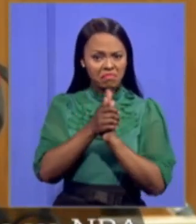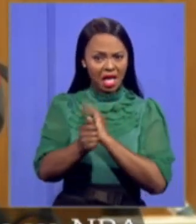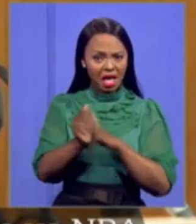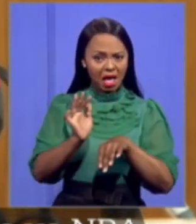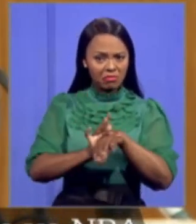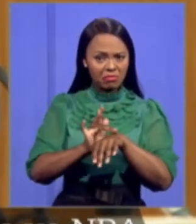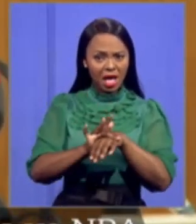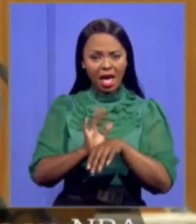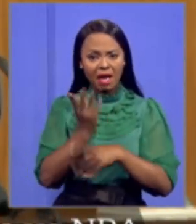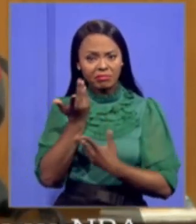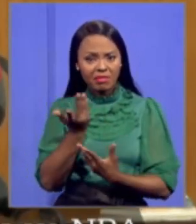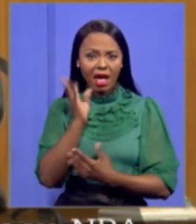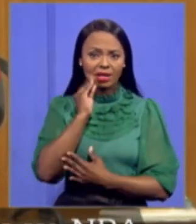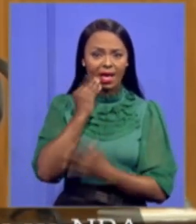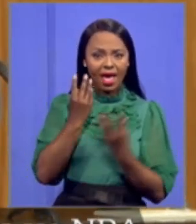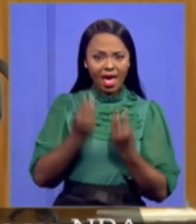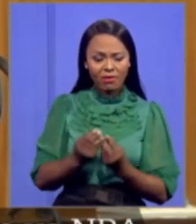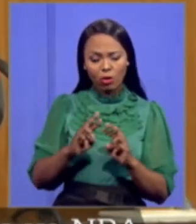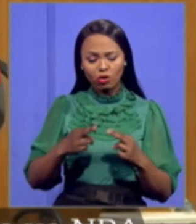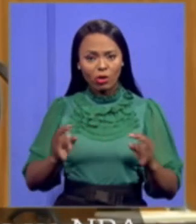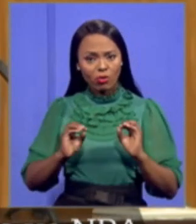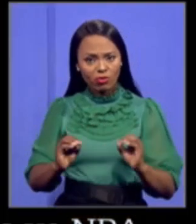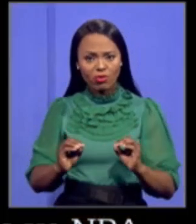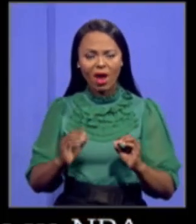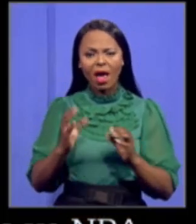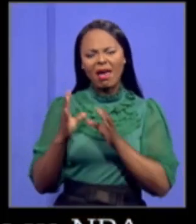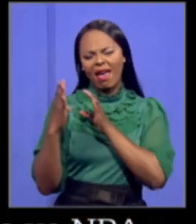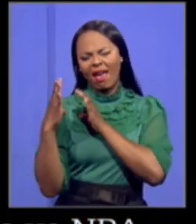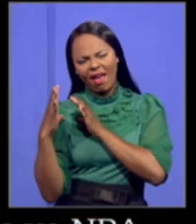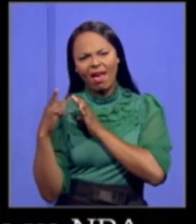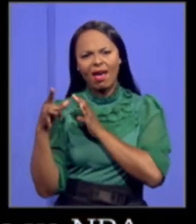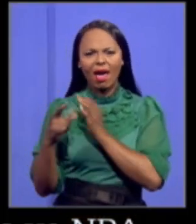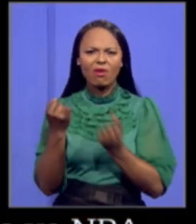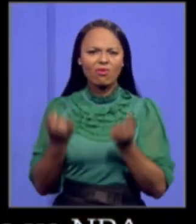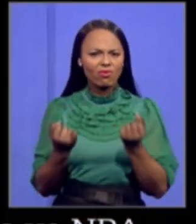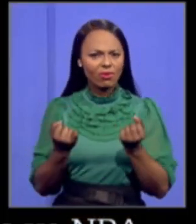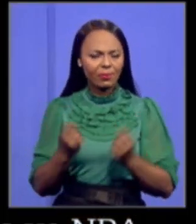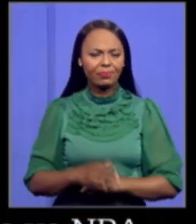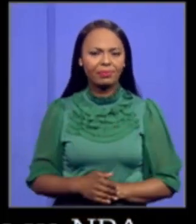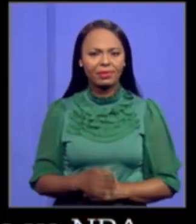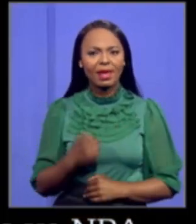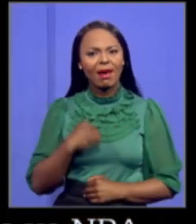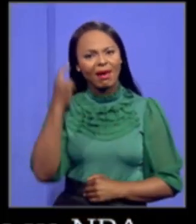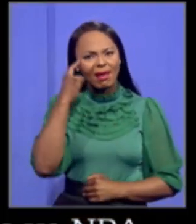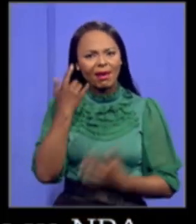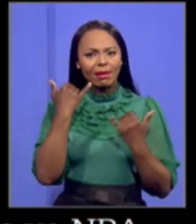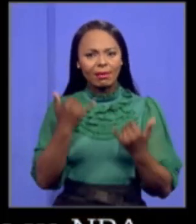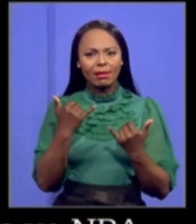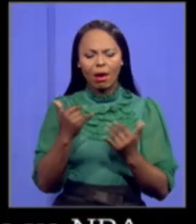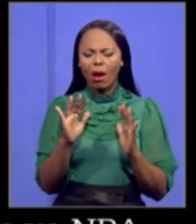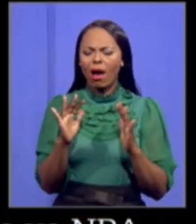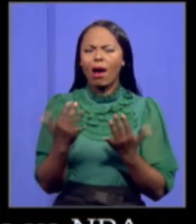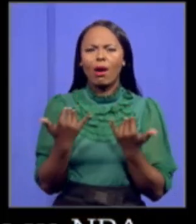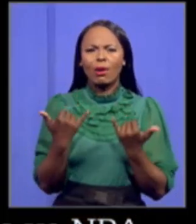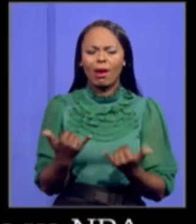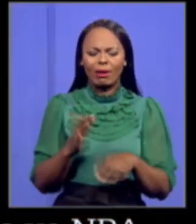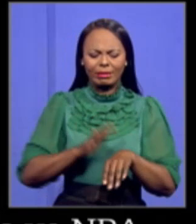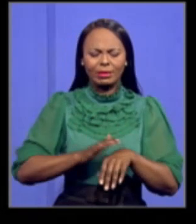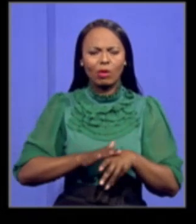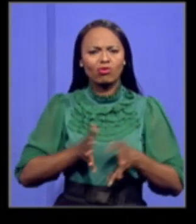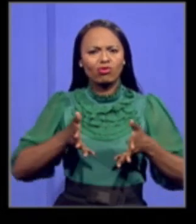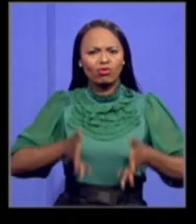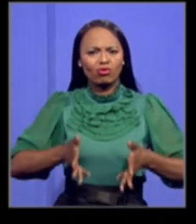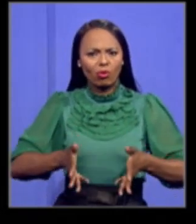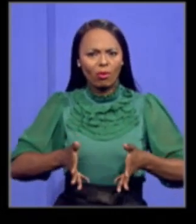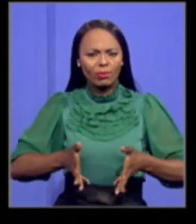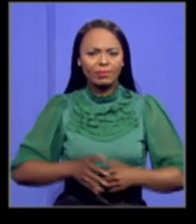le disebediswa tsa ho tswela pele ka dinyewe tse boima. I think we have to be worried. How can it be in this moment